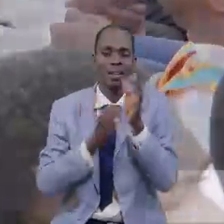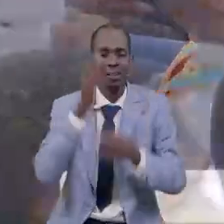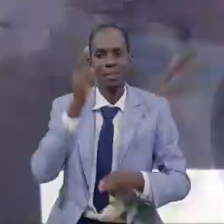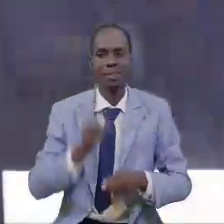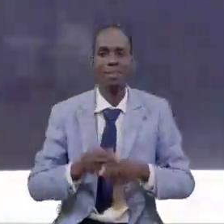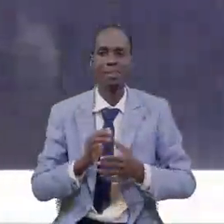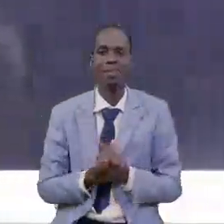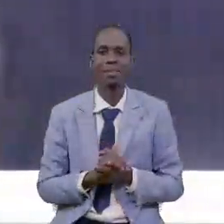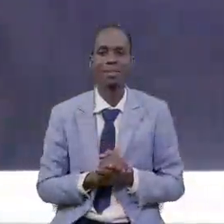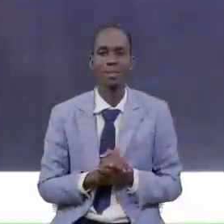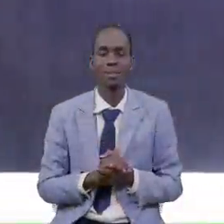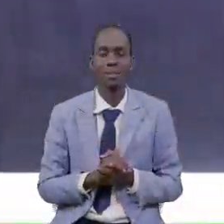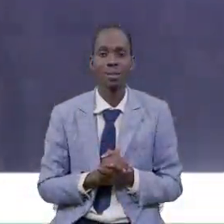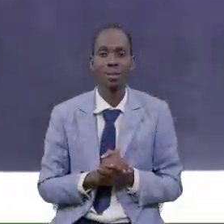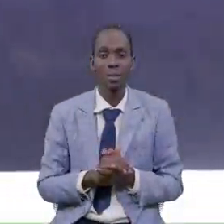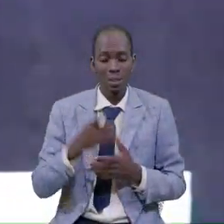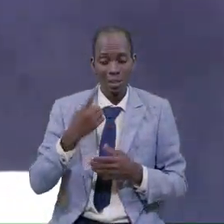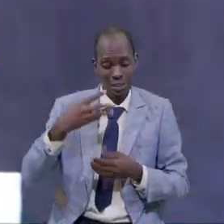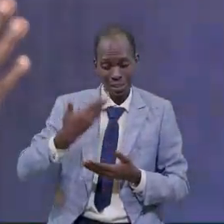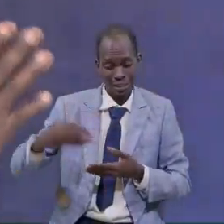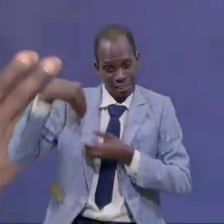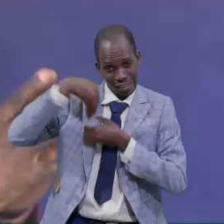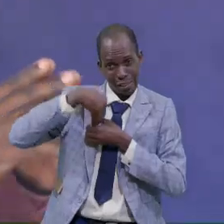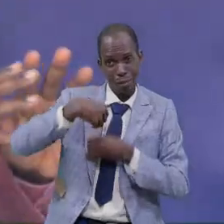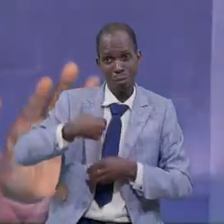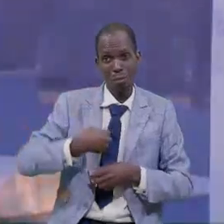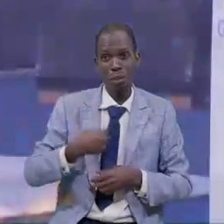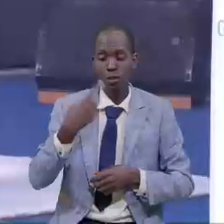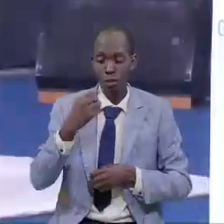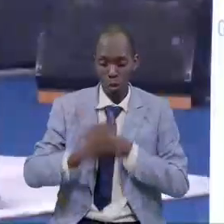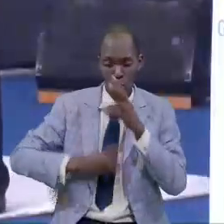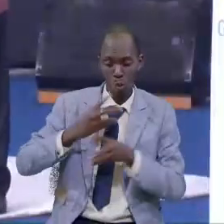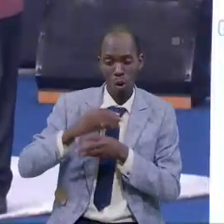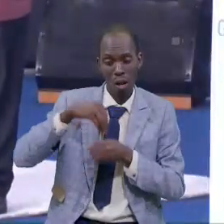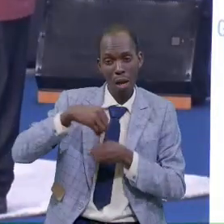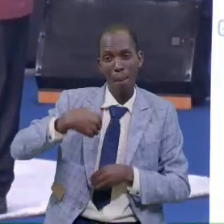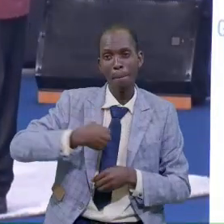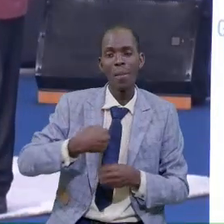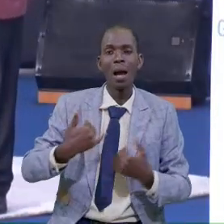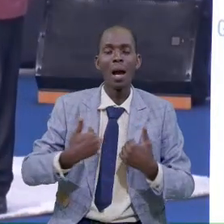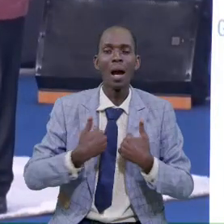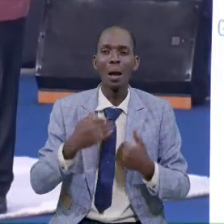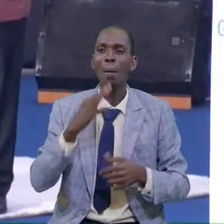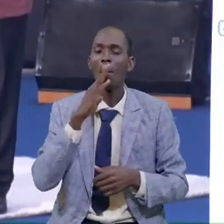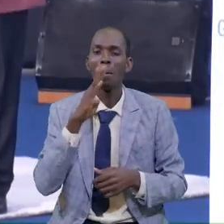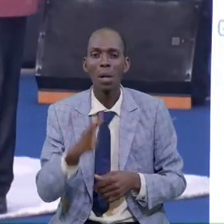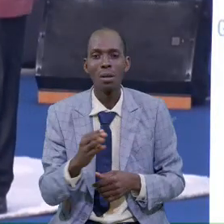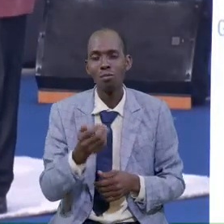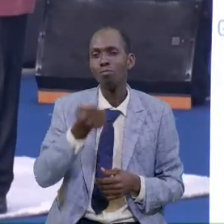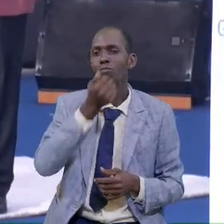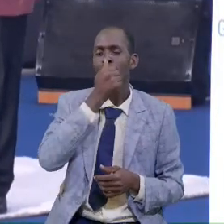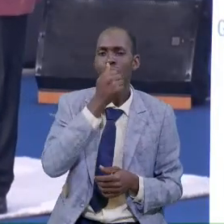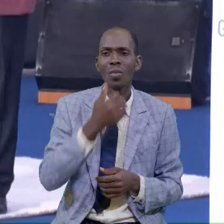Yeah. The thing inside me, the world within me, had been dormant and dead